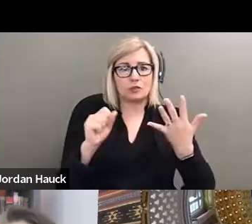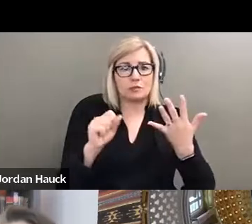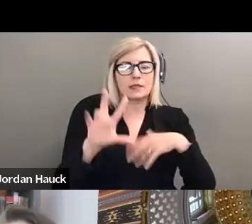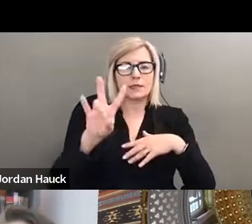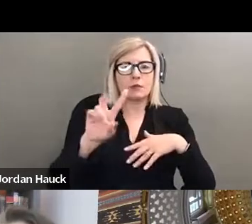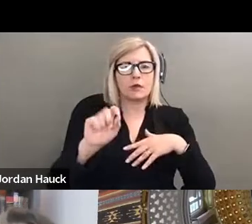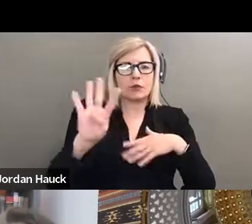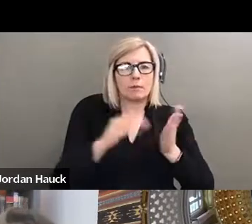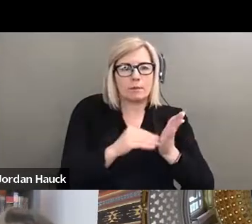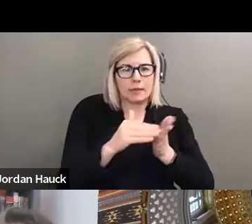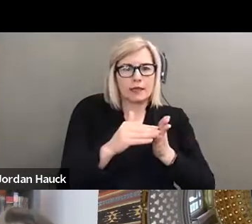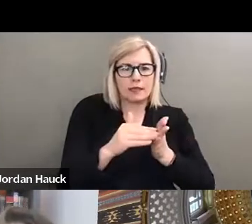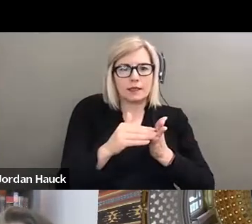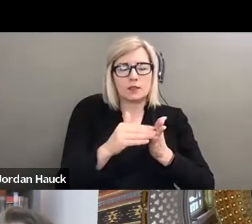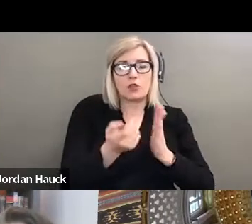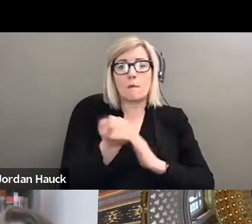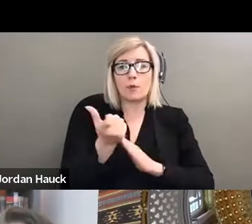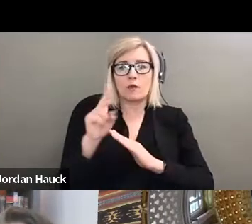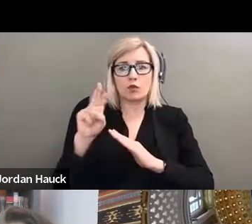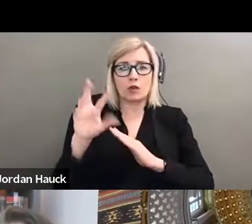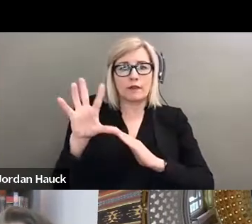to take 250 people off the